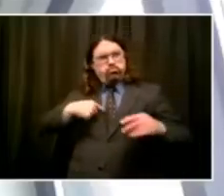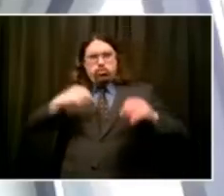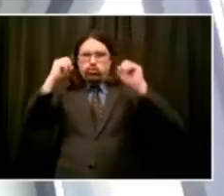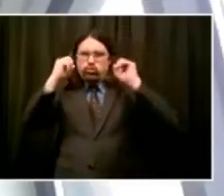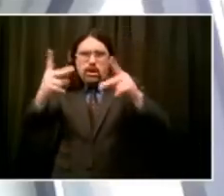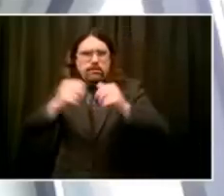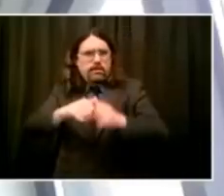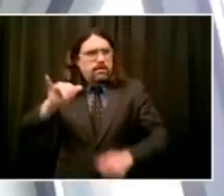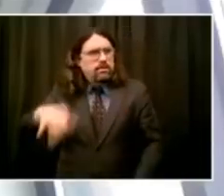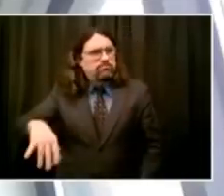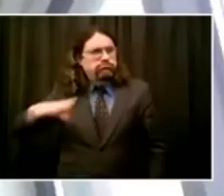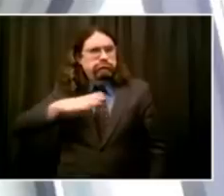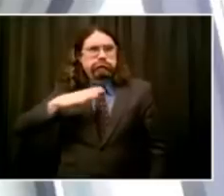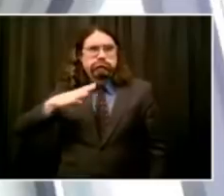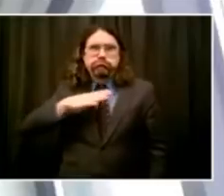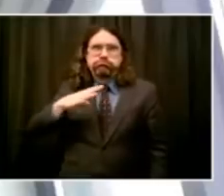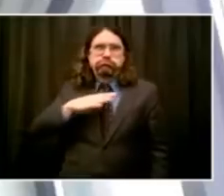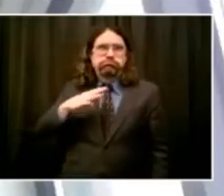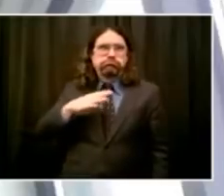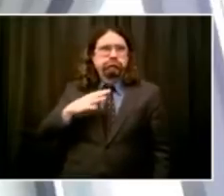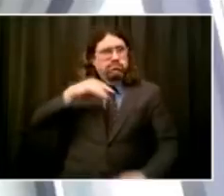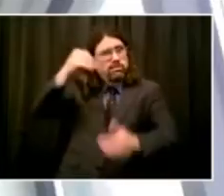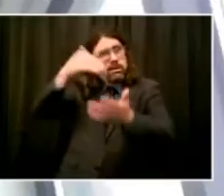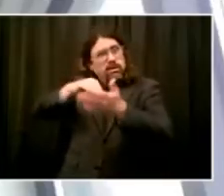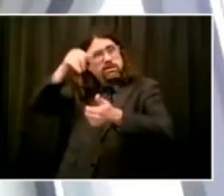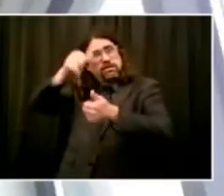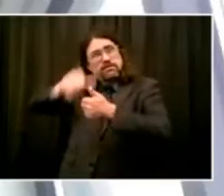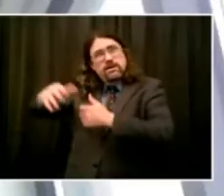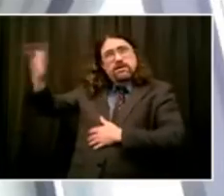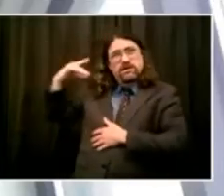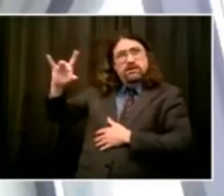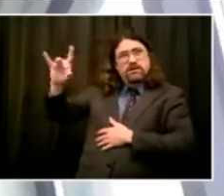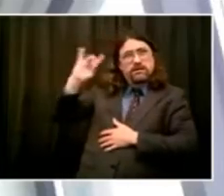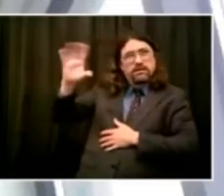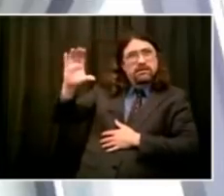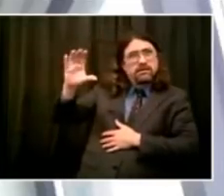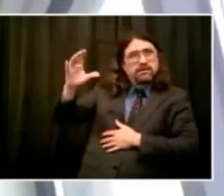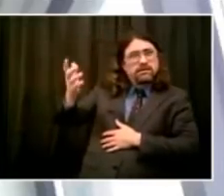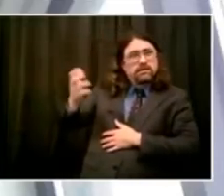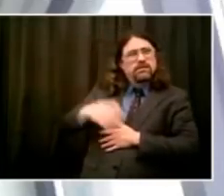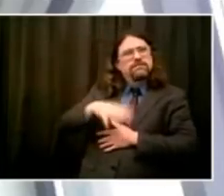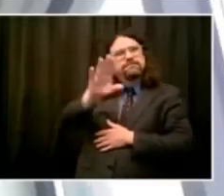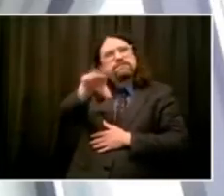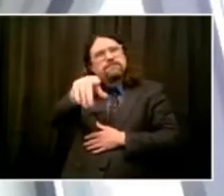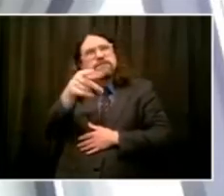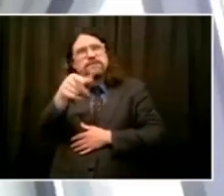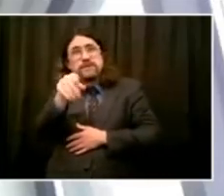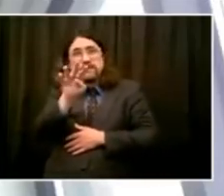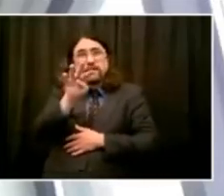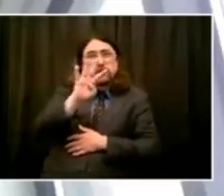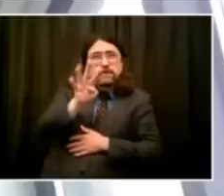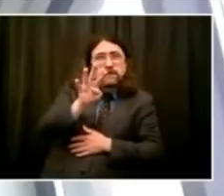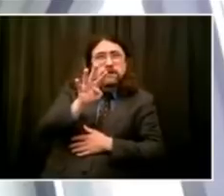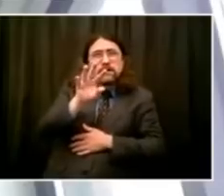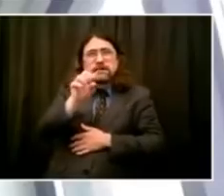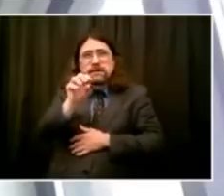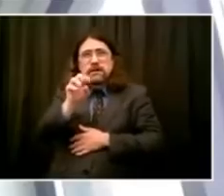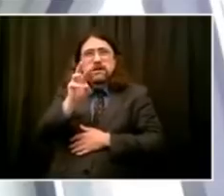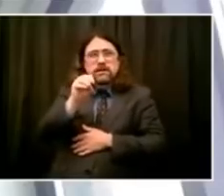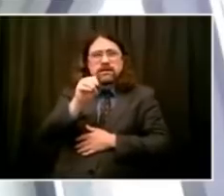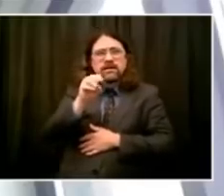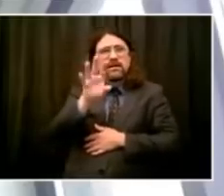up a little bit. But we're mostly watching it to make sure that we have no major increase, as we